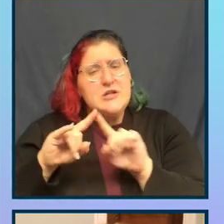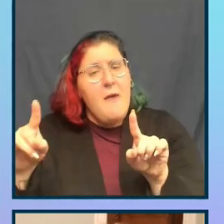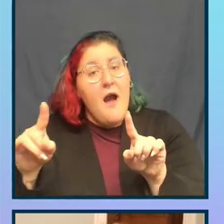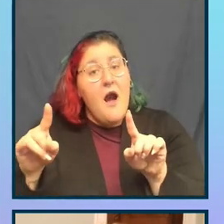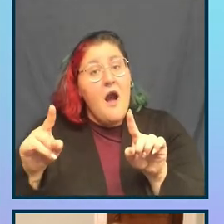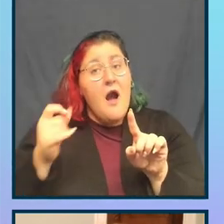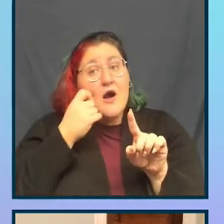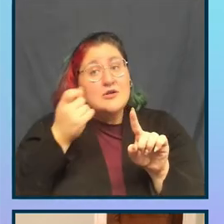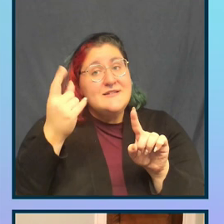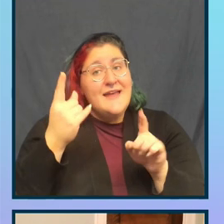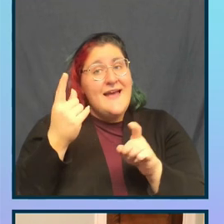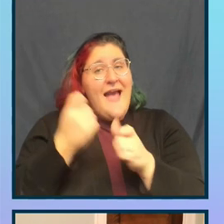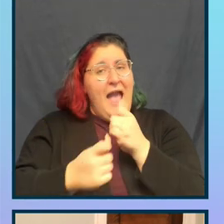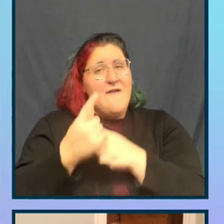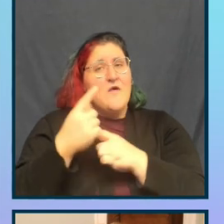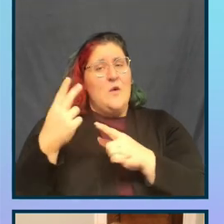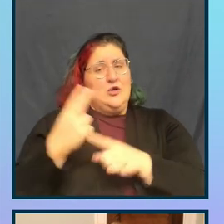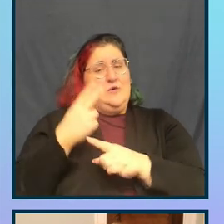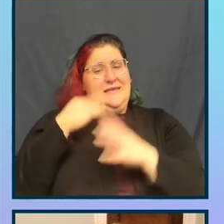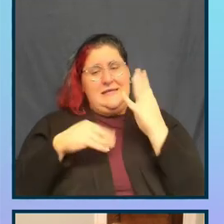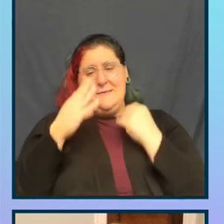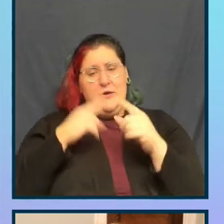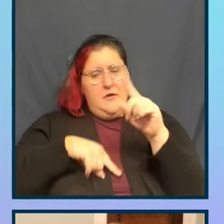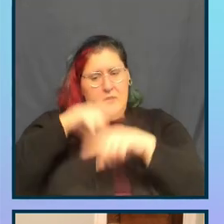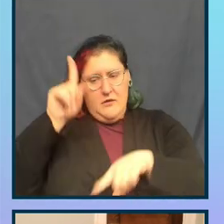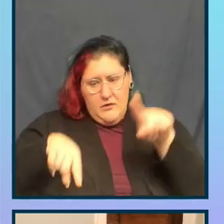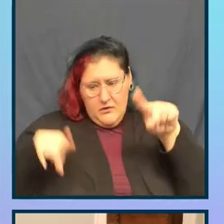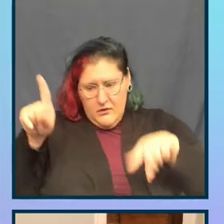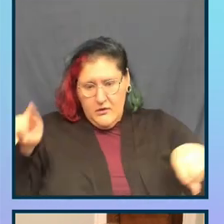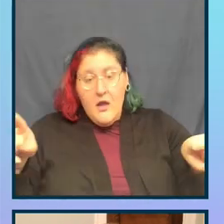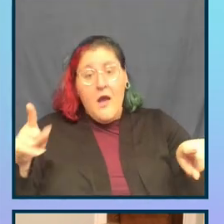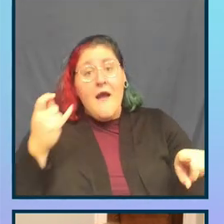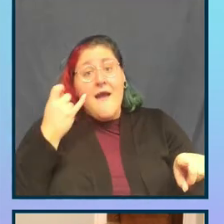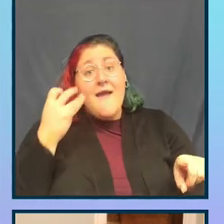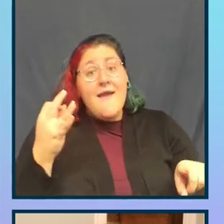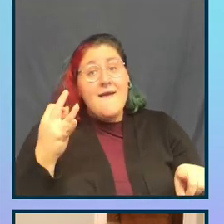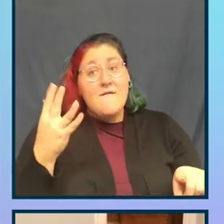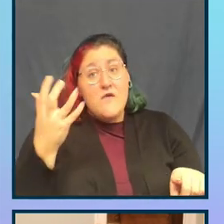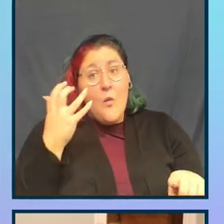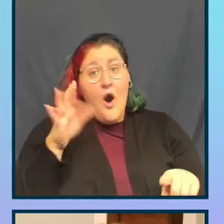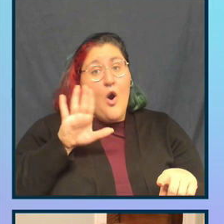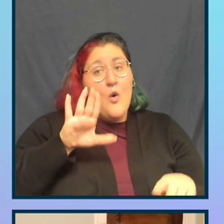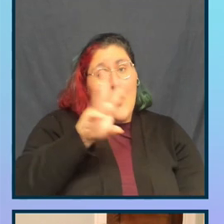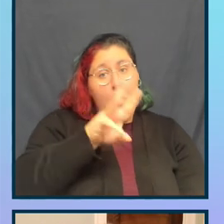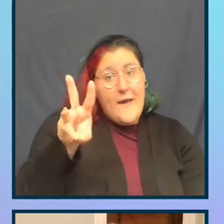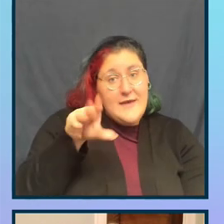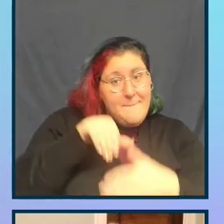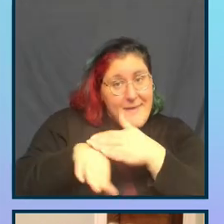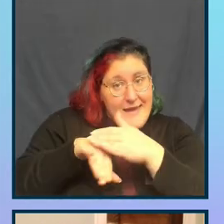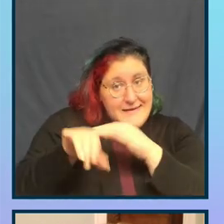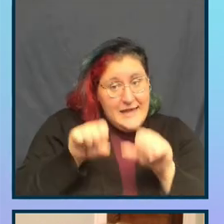differently. If you want to create accessible websites, you need to write HTML that works for everyone. And remember that you are